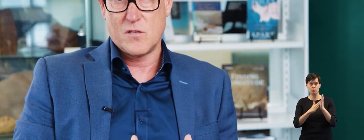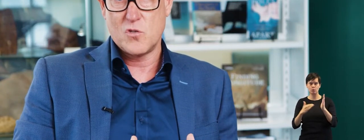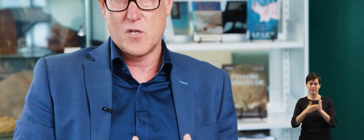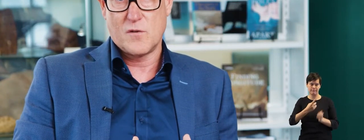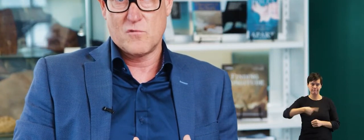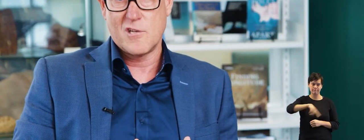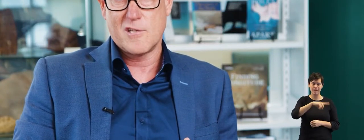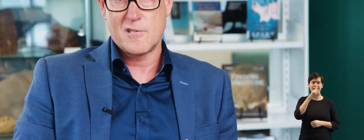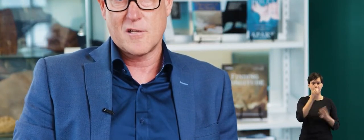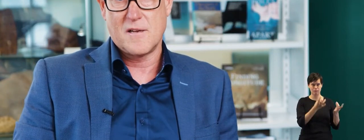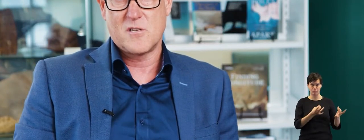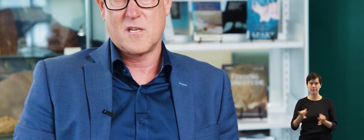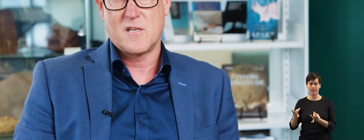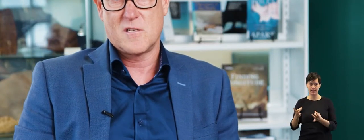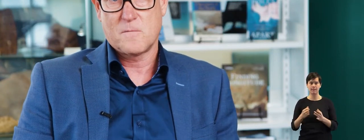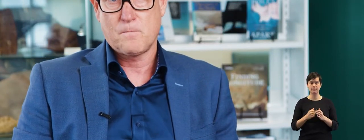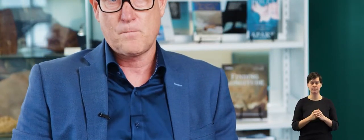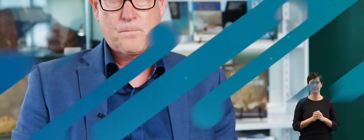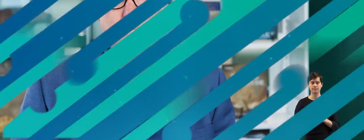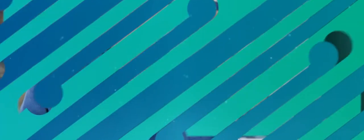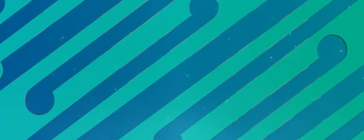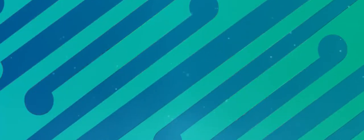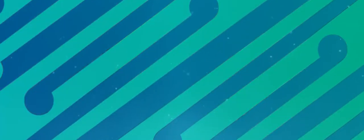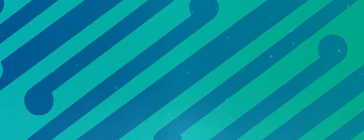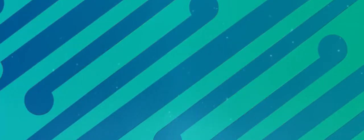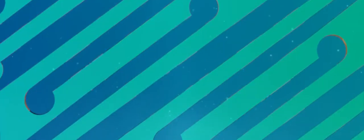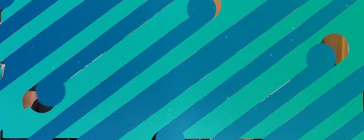making and making New Zealand resilient to climate change.